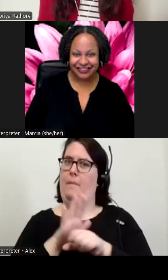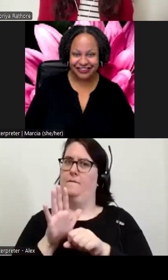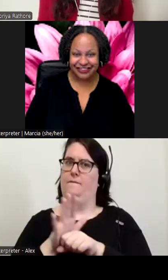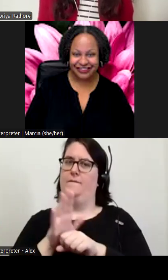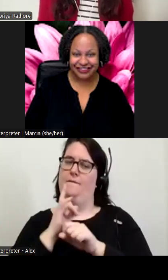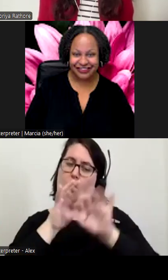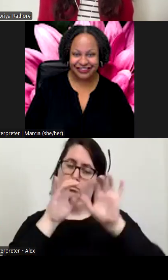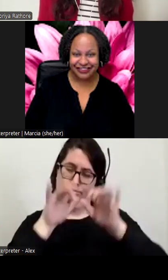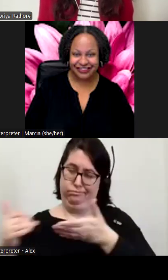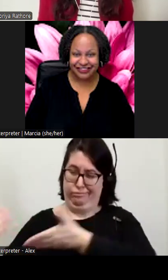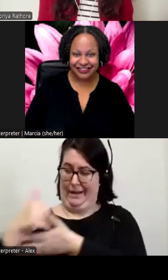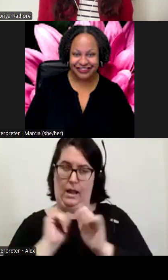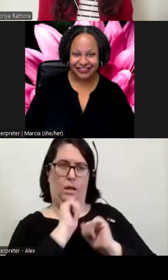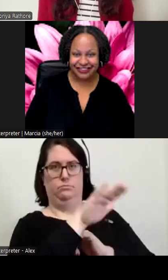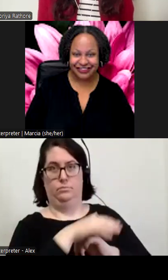that.